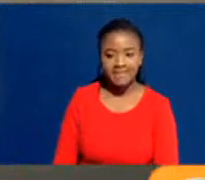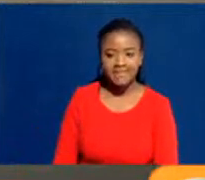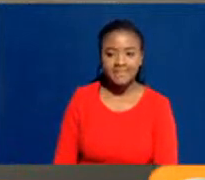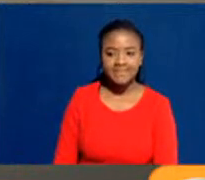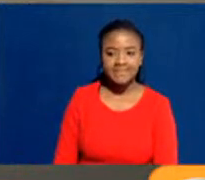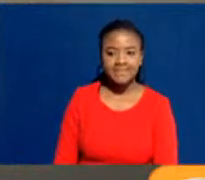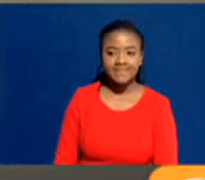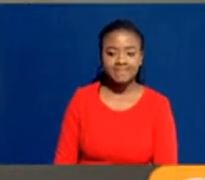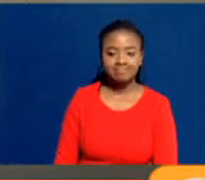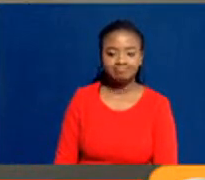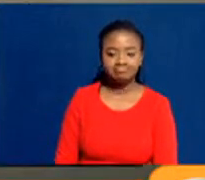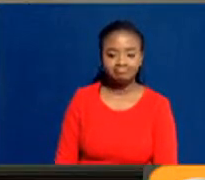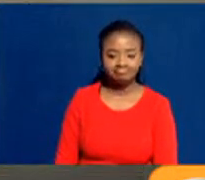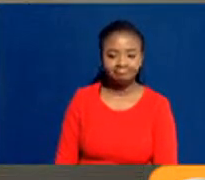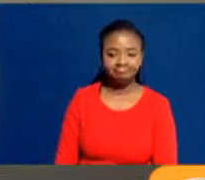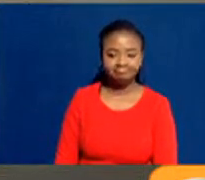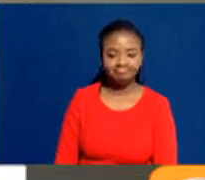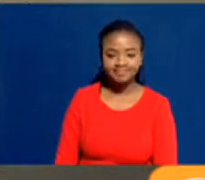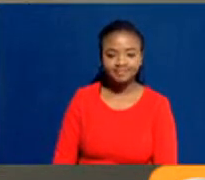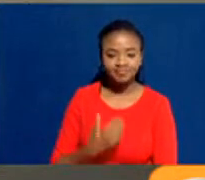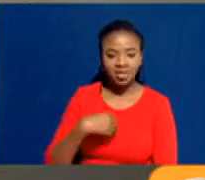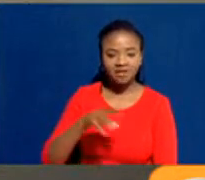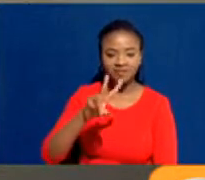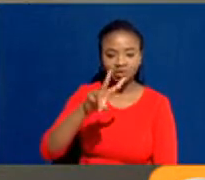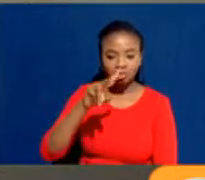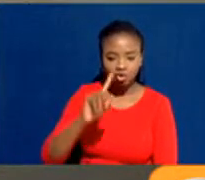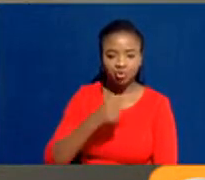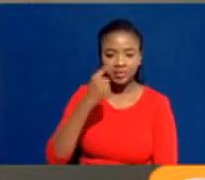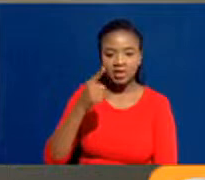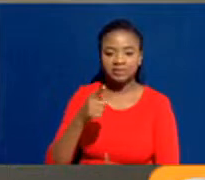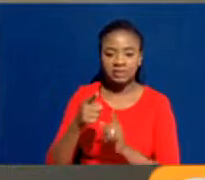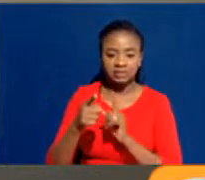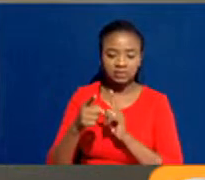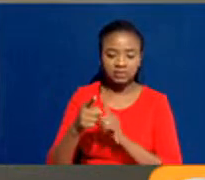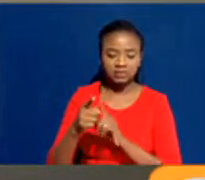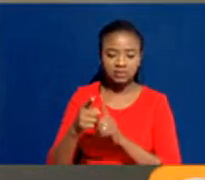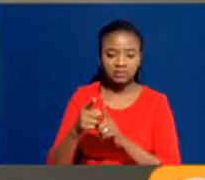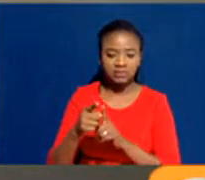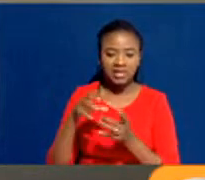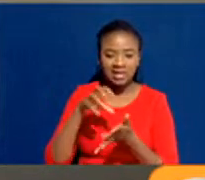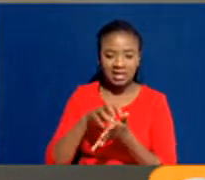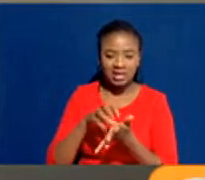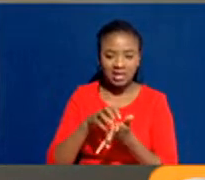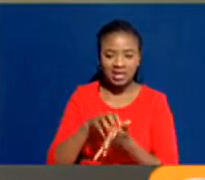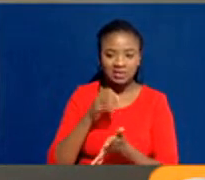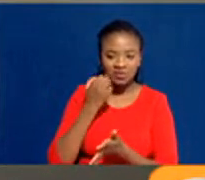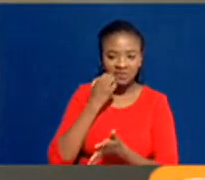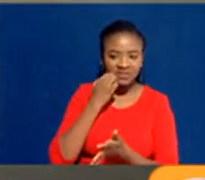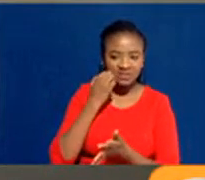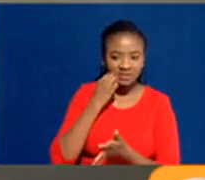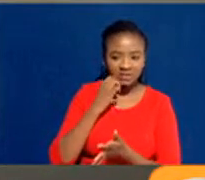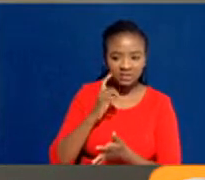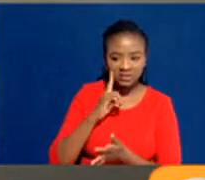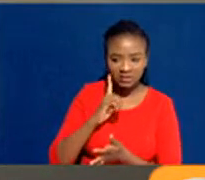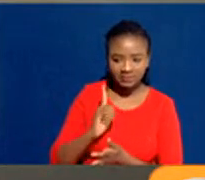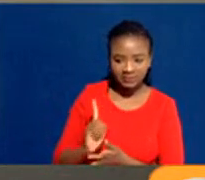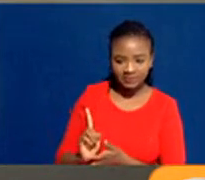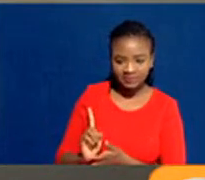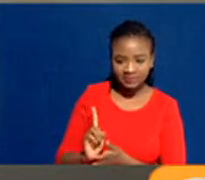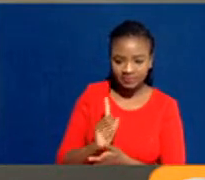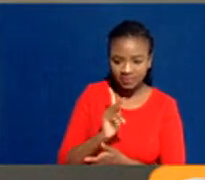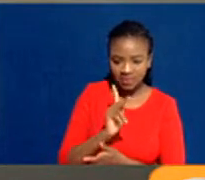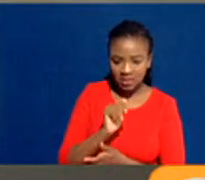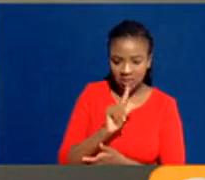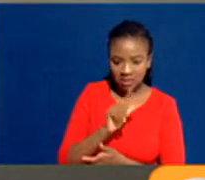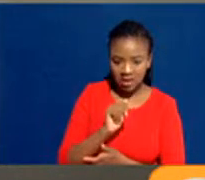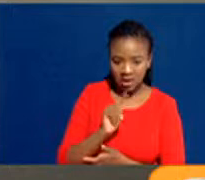Now, more than 2,000 cases of visceral leishmaniasis, a disease categorized under neglected diseases